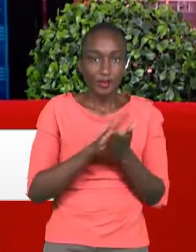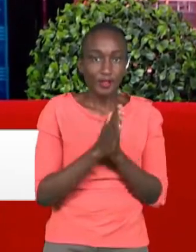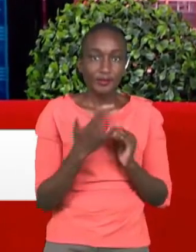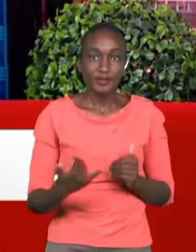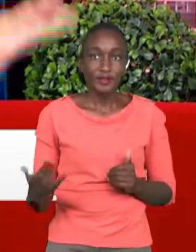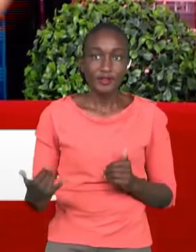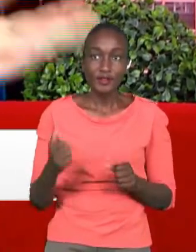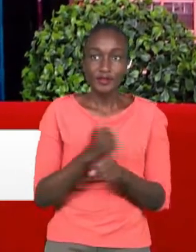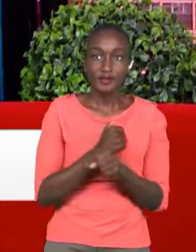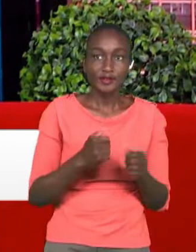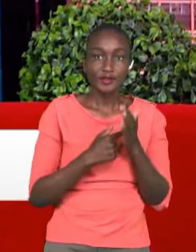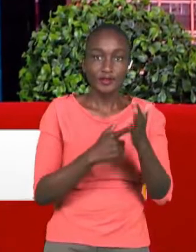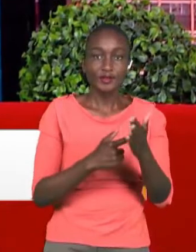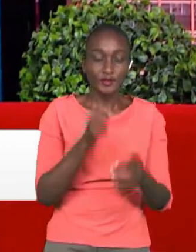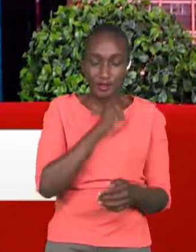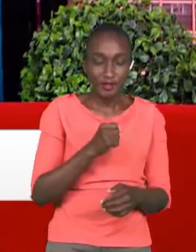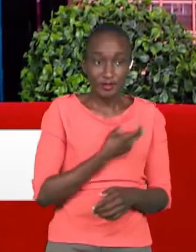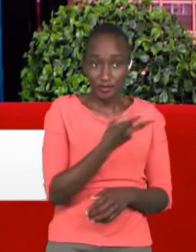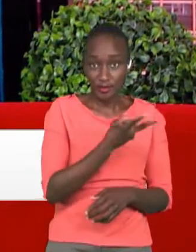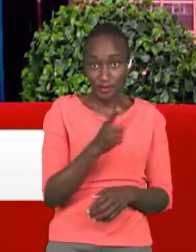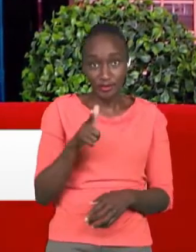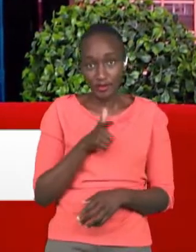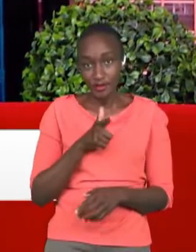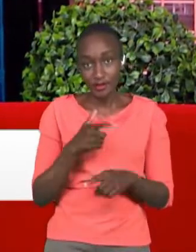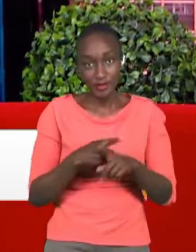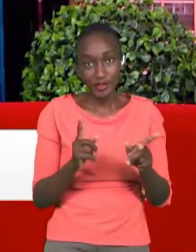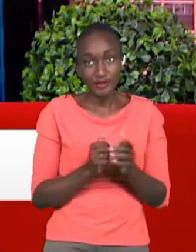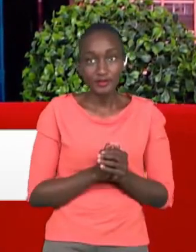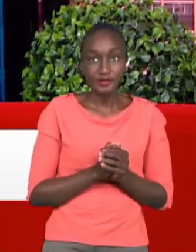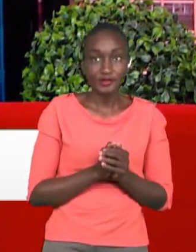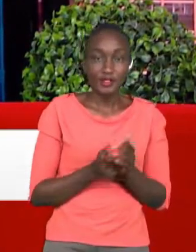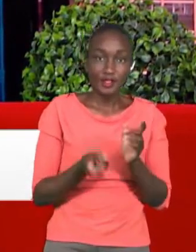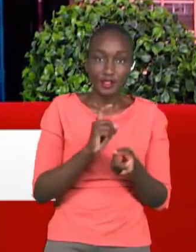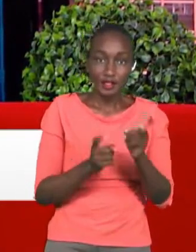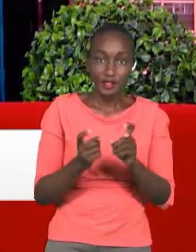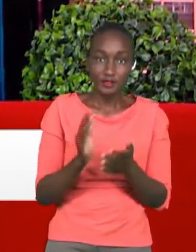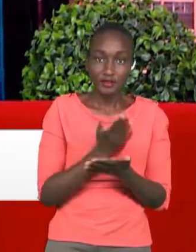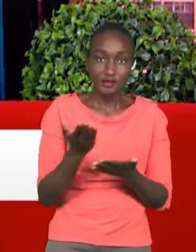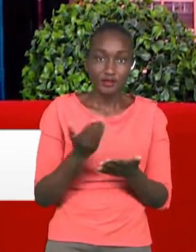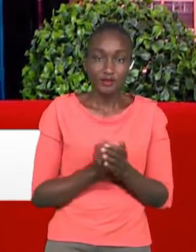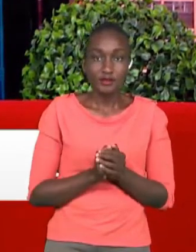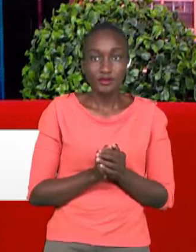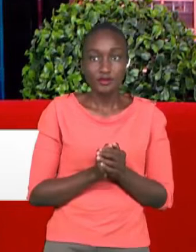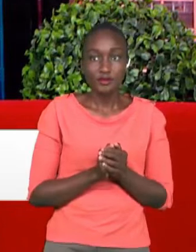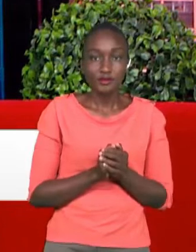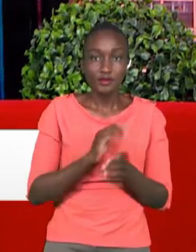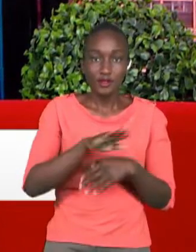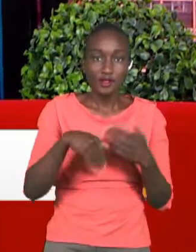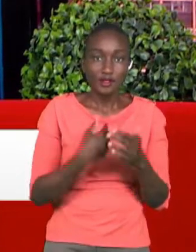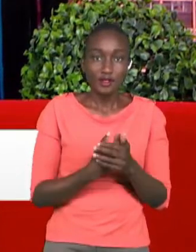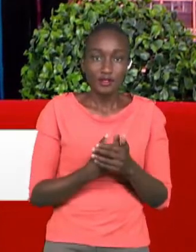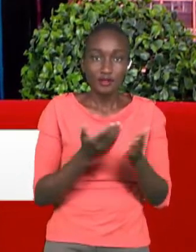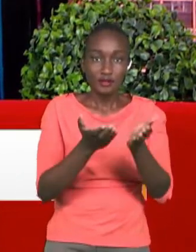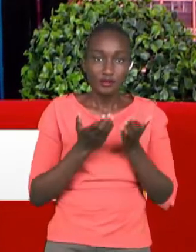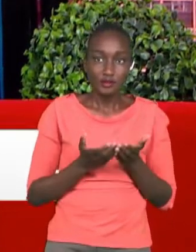going to disclose the ages of this beautiful ladies. Yes. Let me add something. Yeah. See, everyone